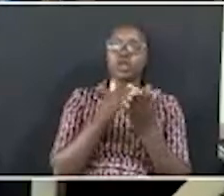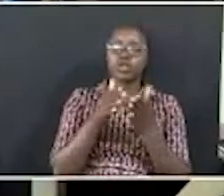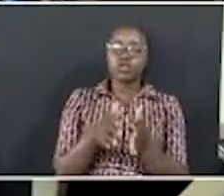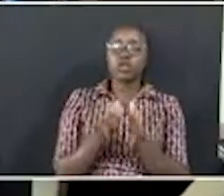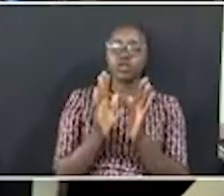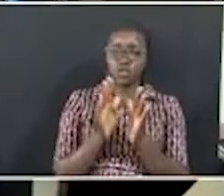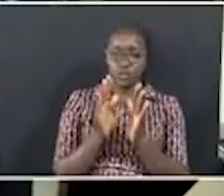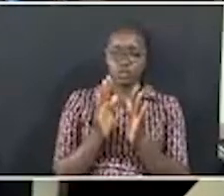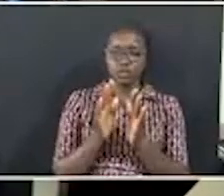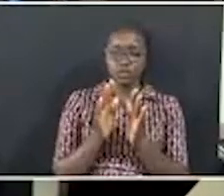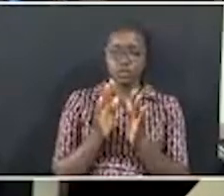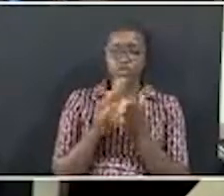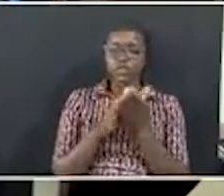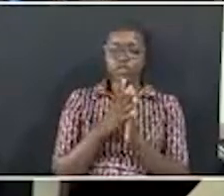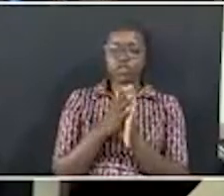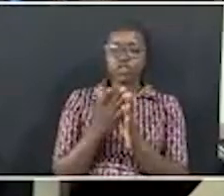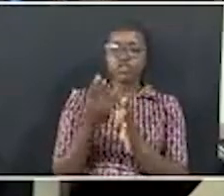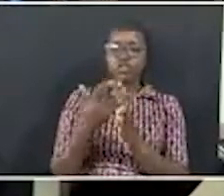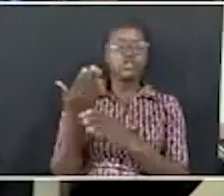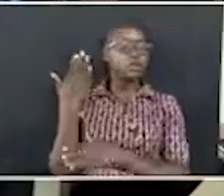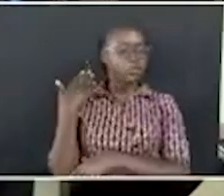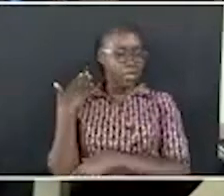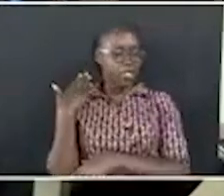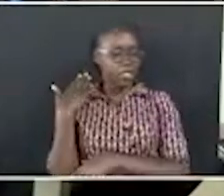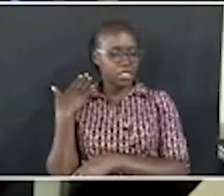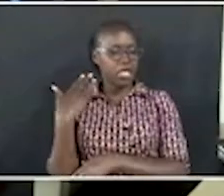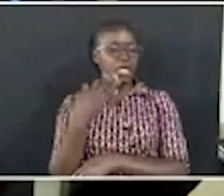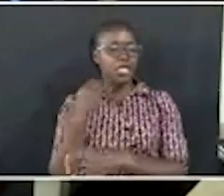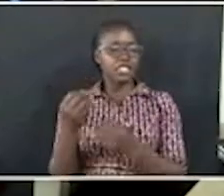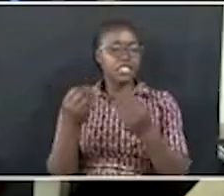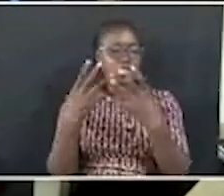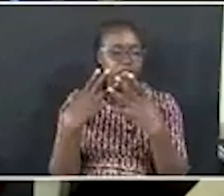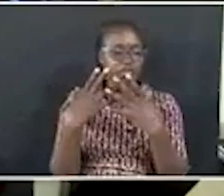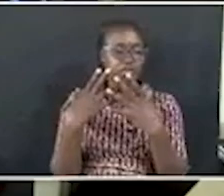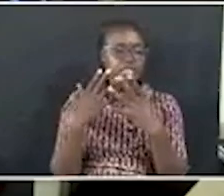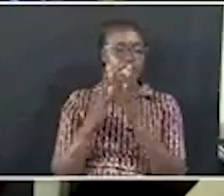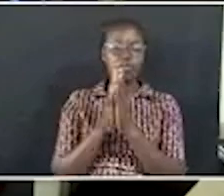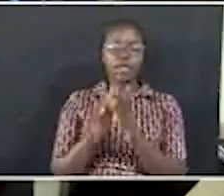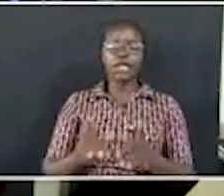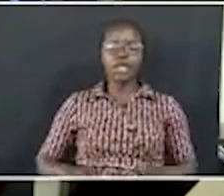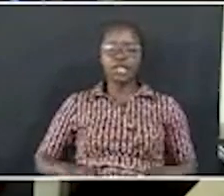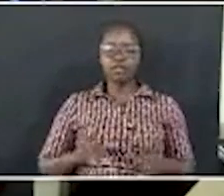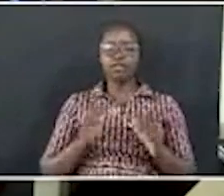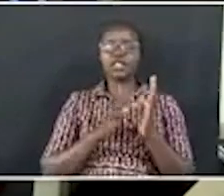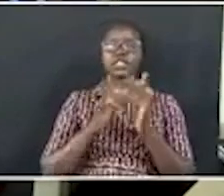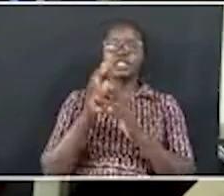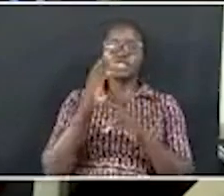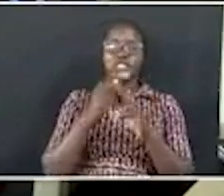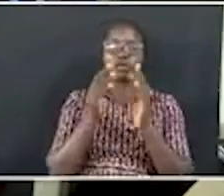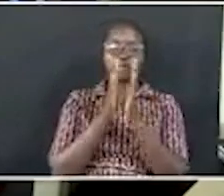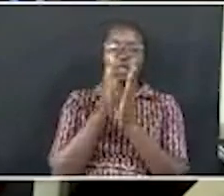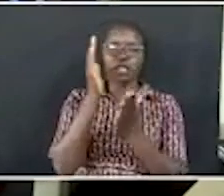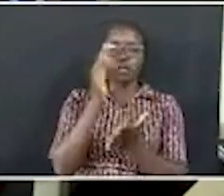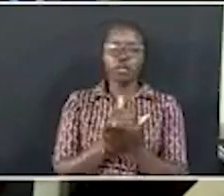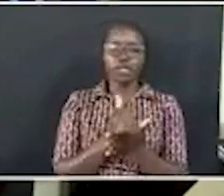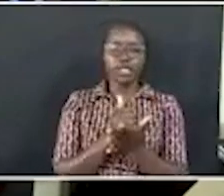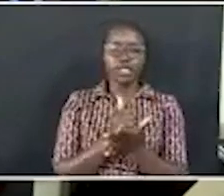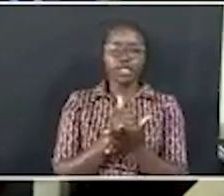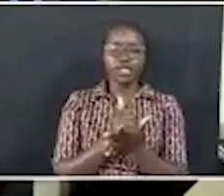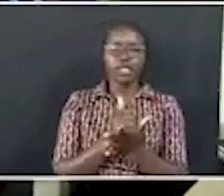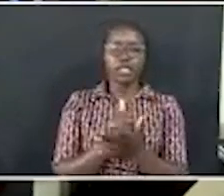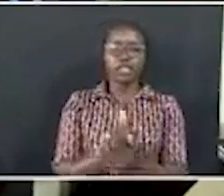way. Forgive us for the past and give us a prayer life. In Jesus' name we pray.